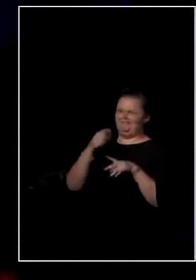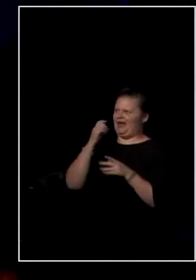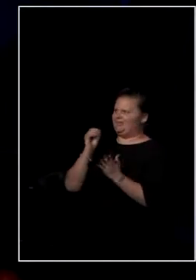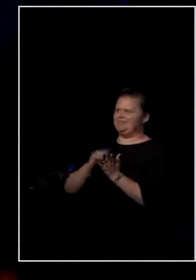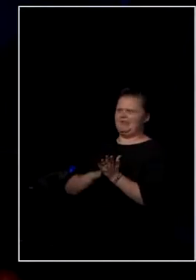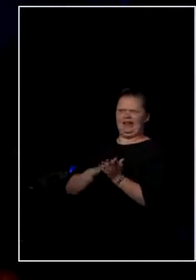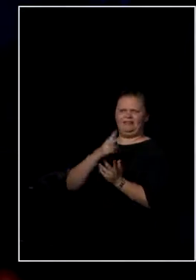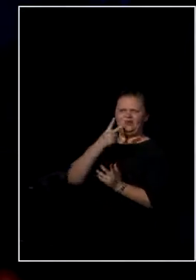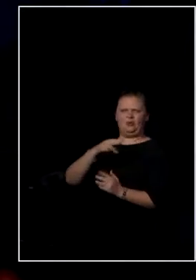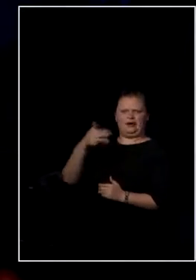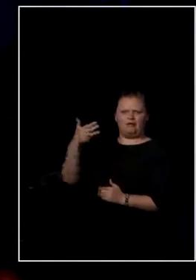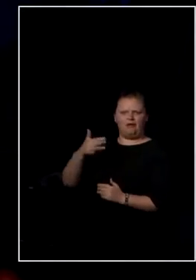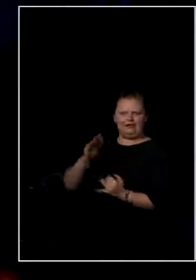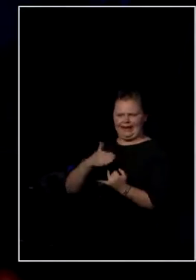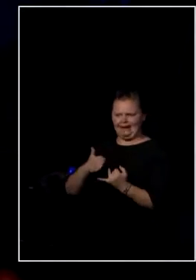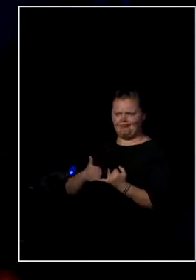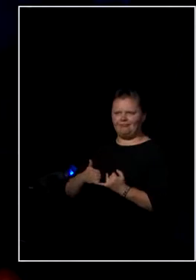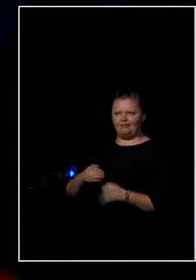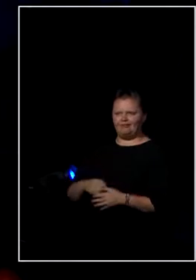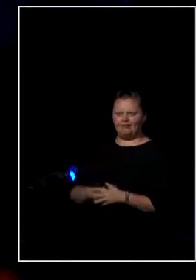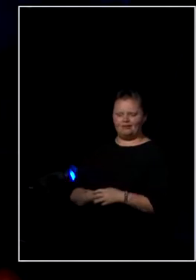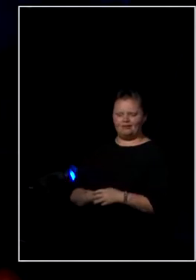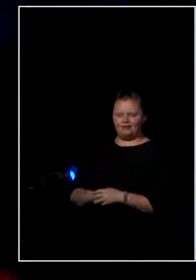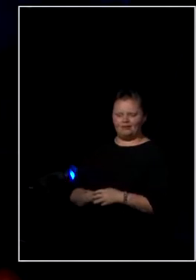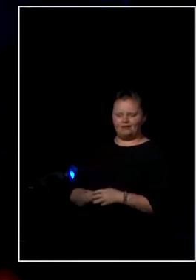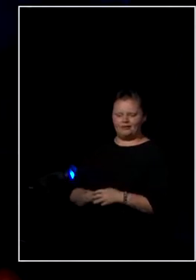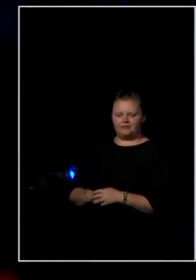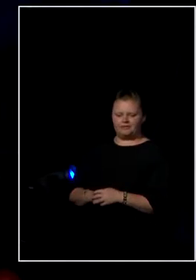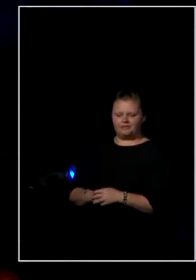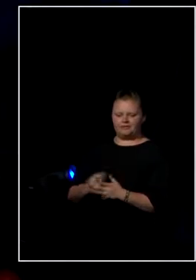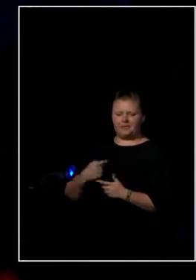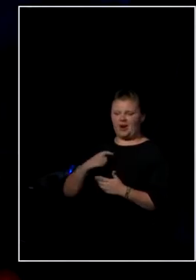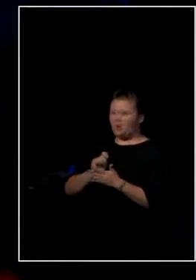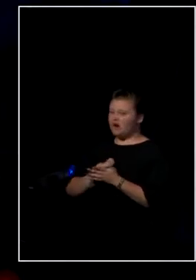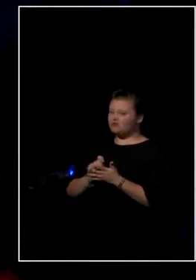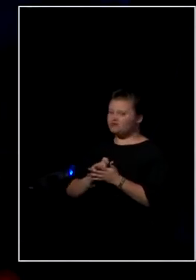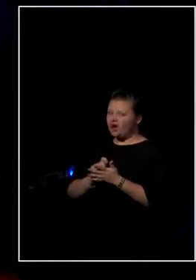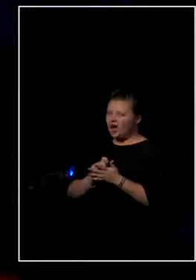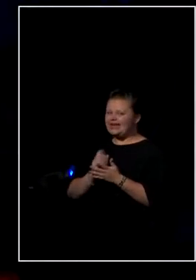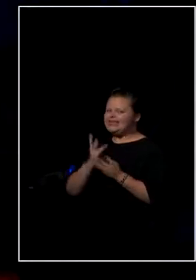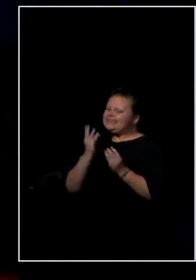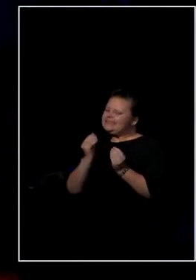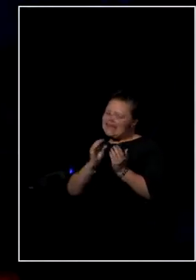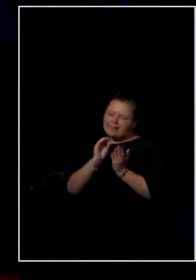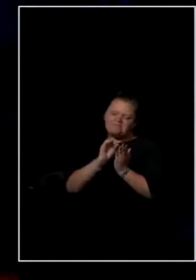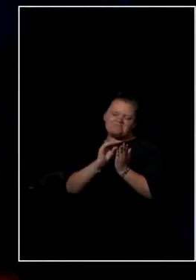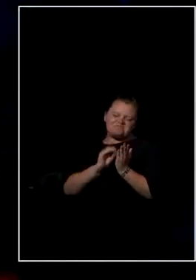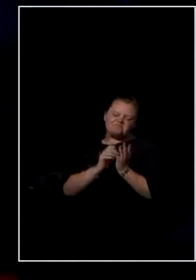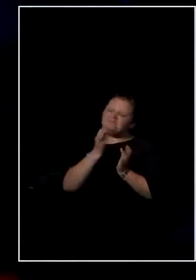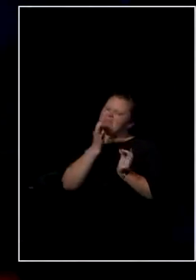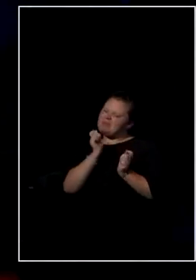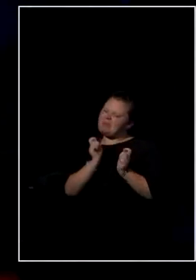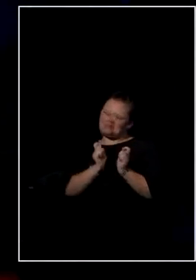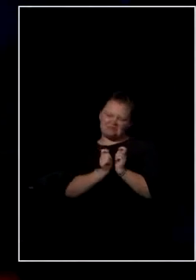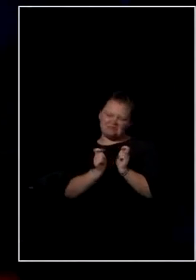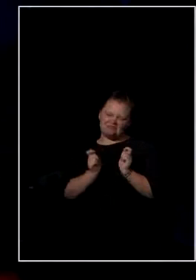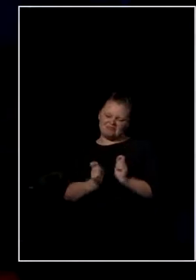the end of 2019. And I would write bits of it differently now.